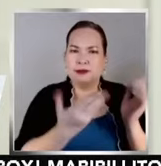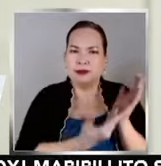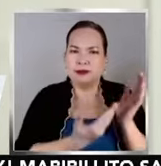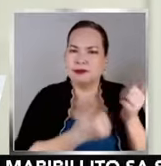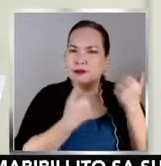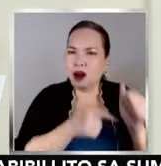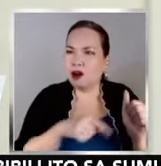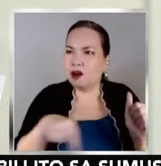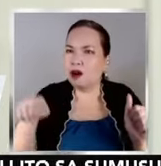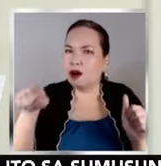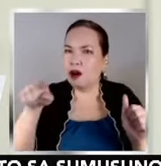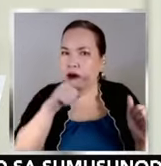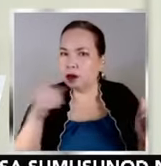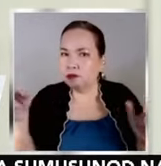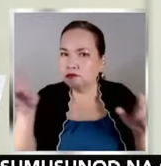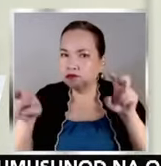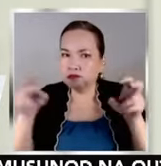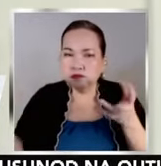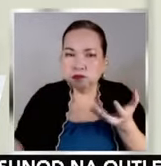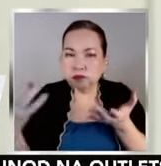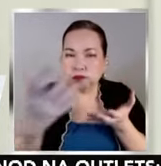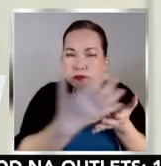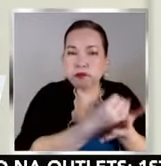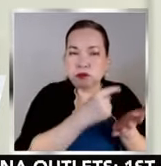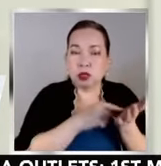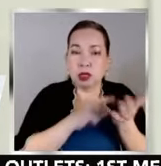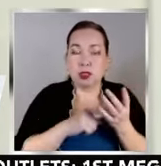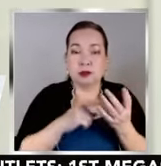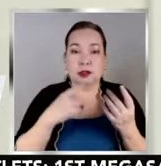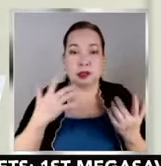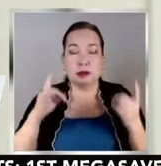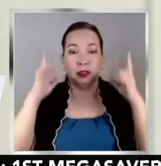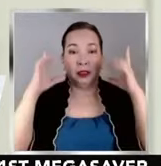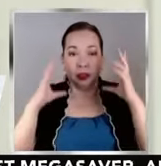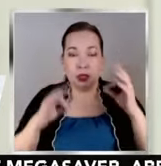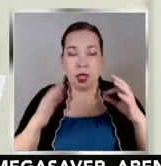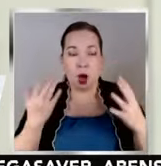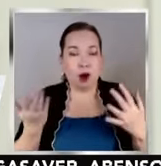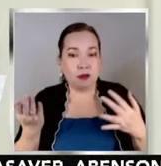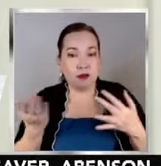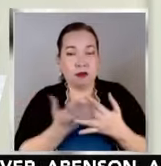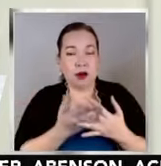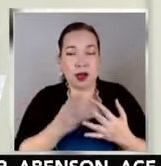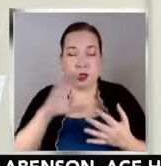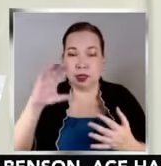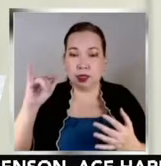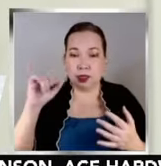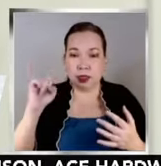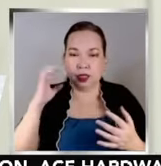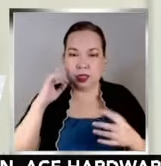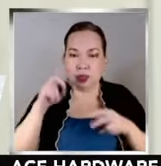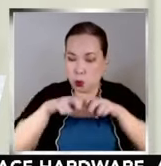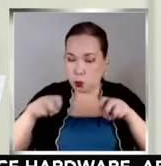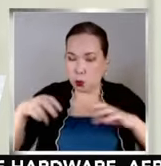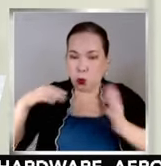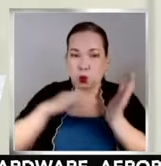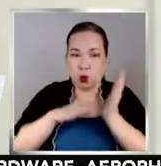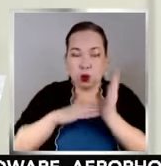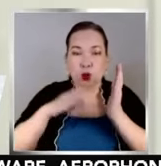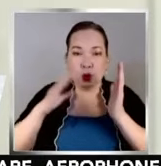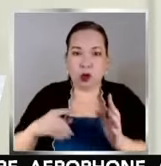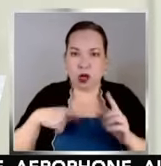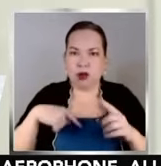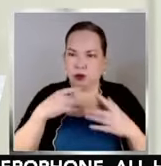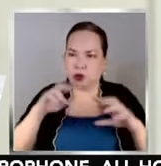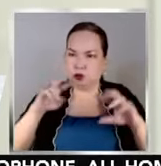that if there is a resolution for the filing of a case, it's because the panel of prosecutors have evaluated the evidence and